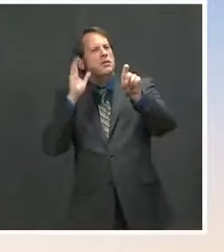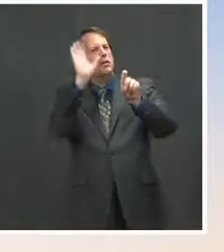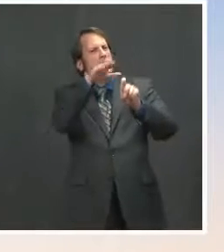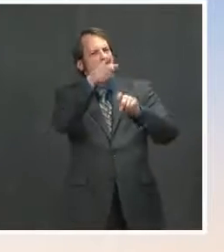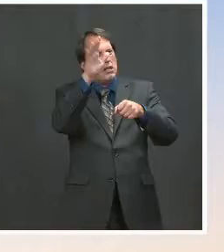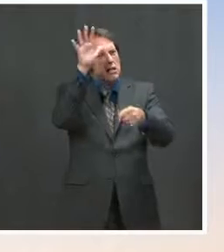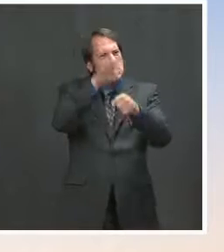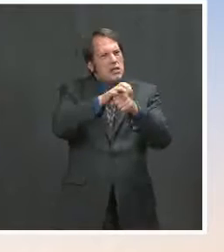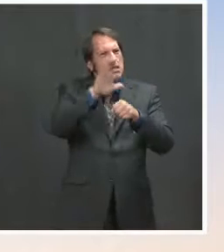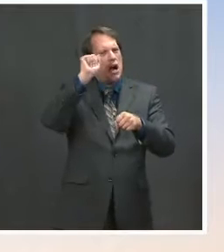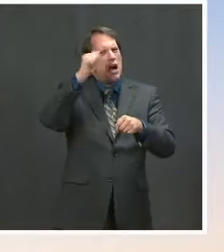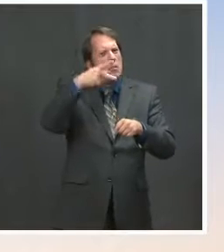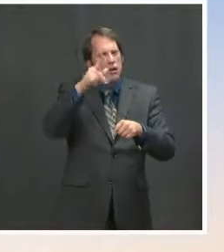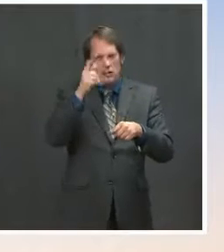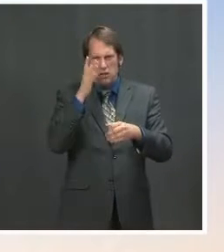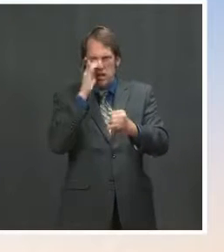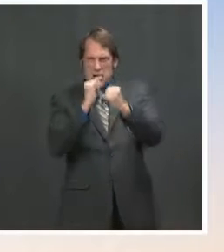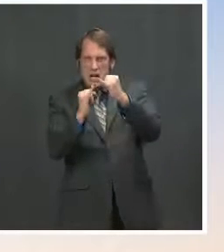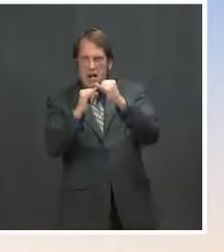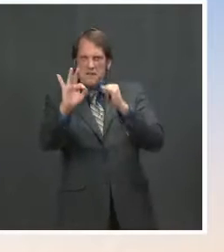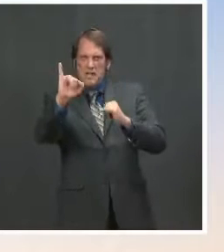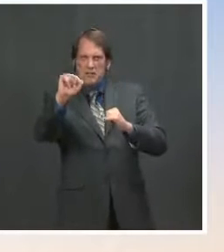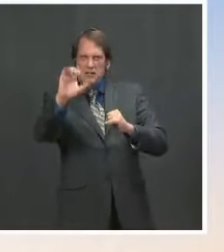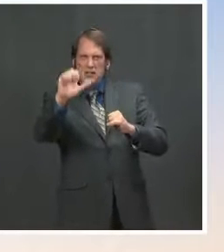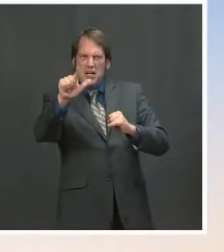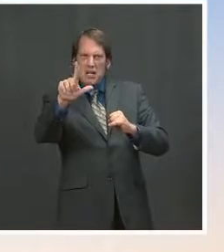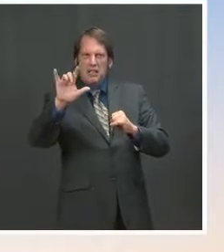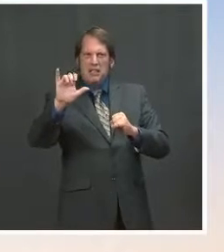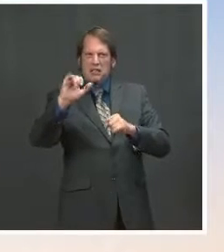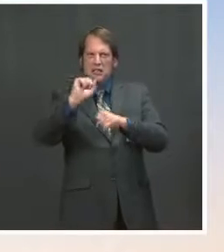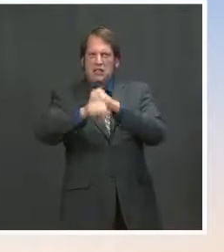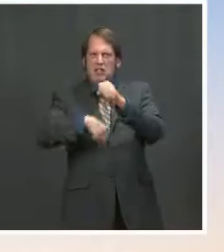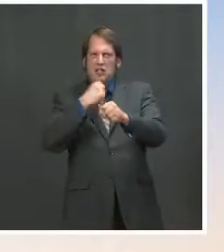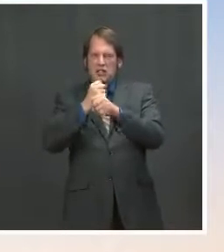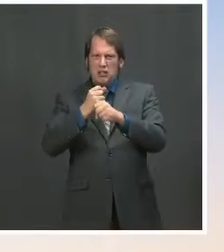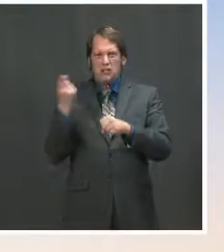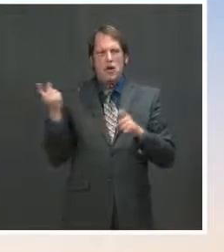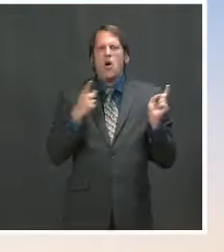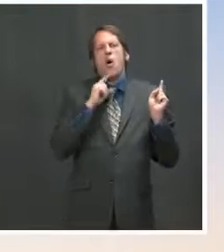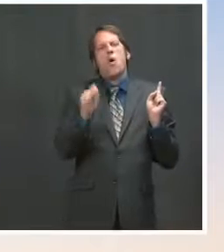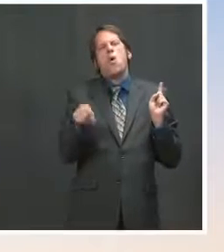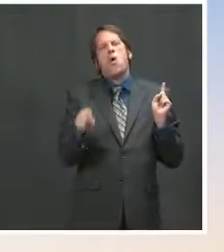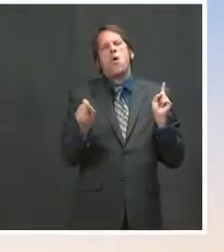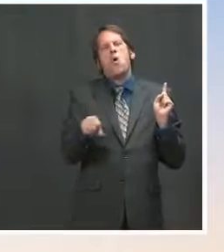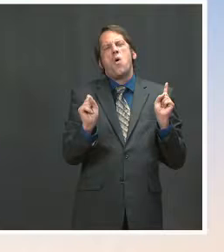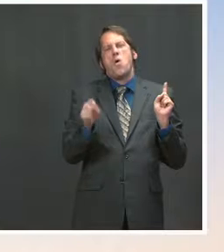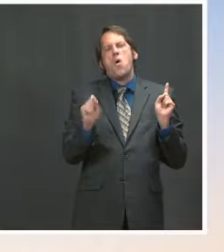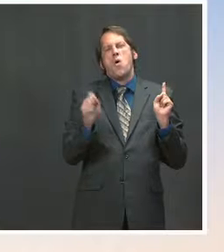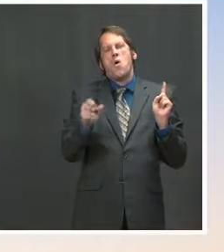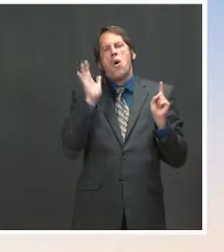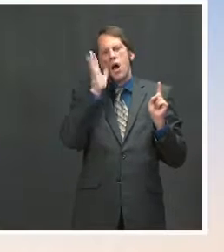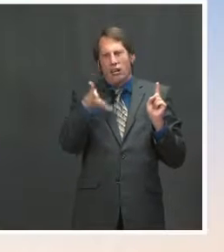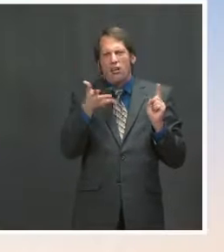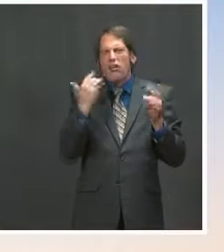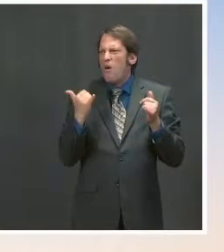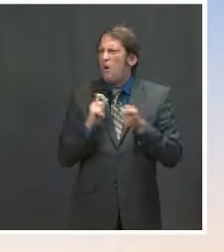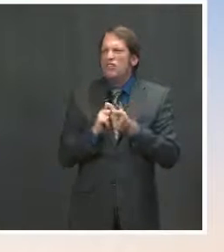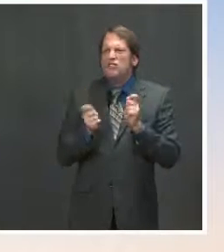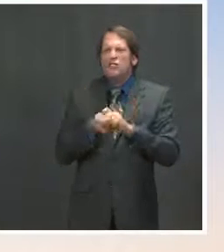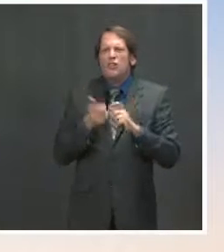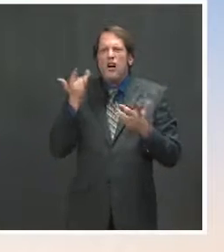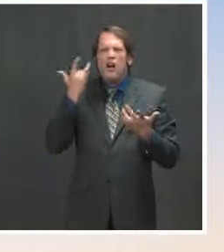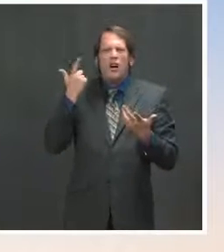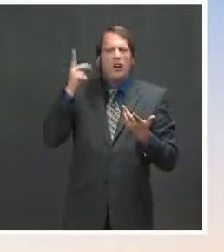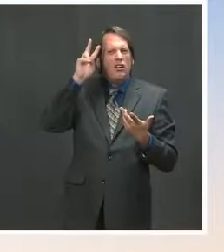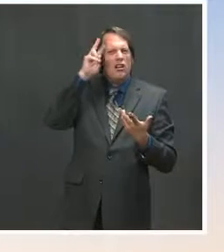end of this fiscal year, you said without hesitation, yes. So I don't understand what has changed in the last 2 weeks to change